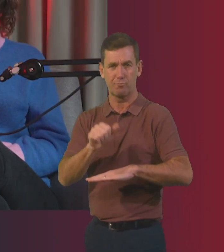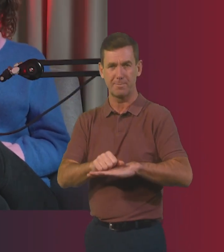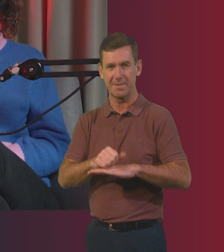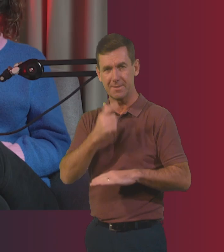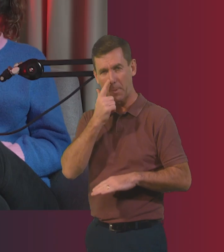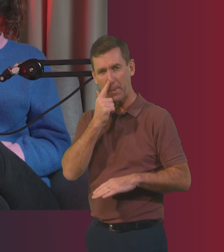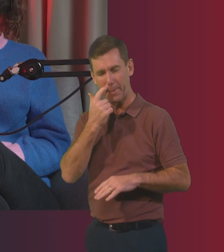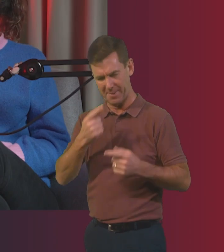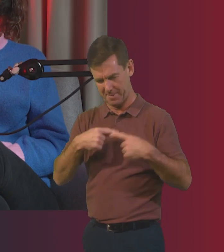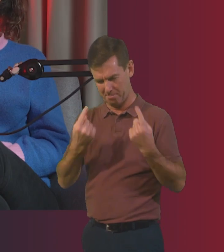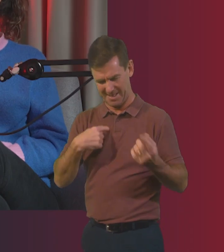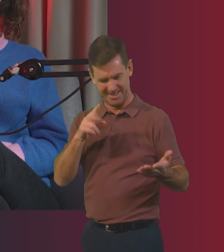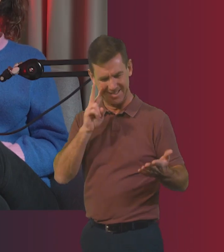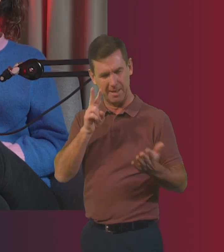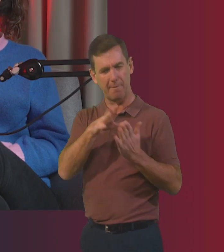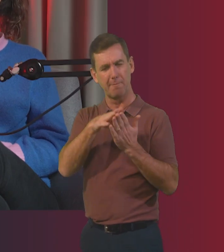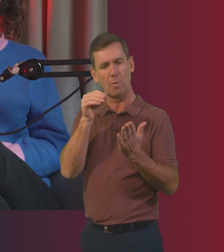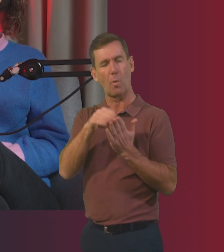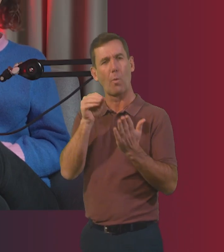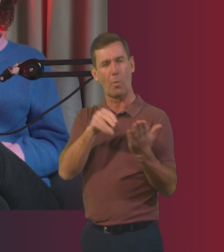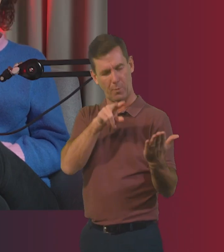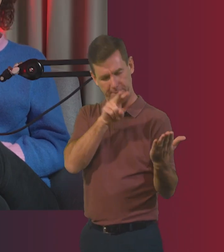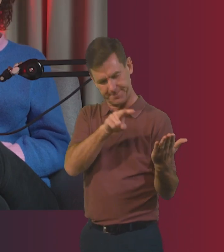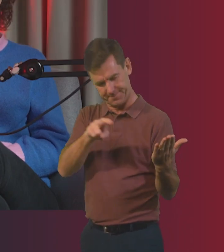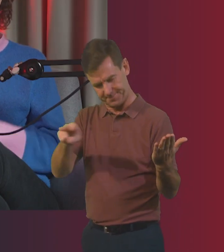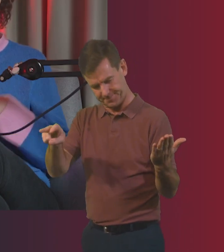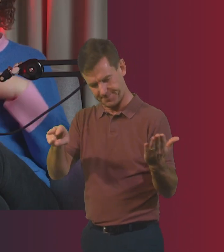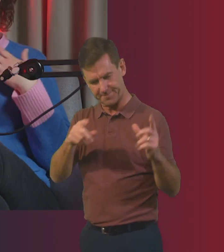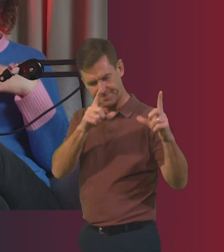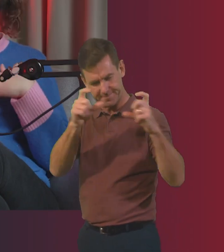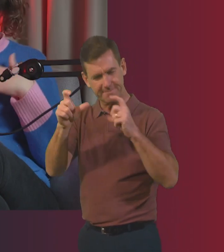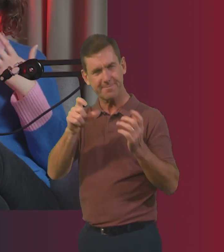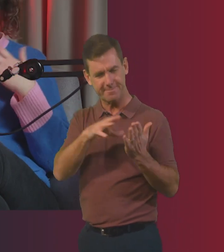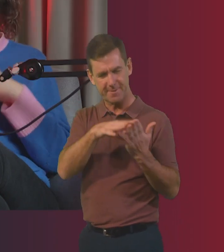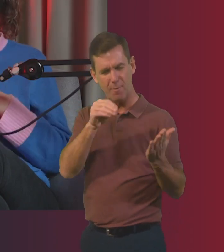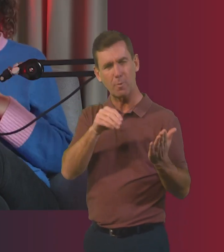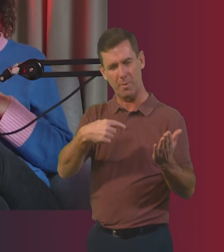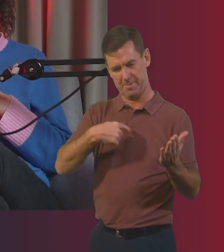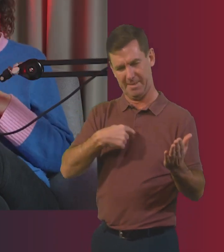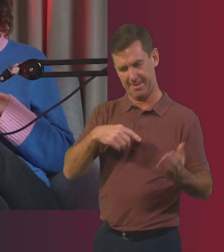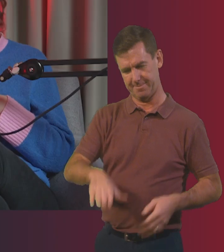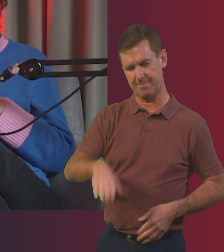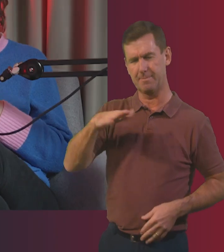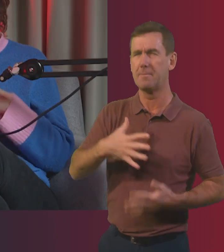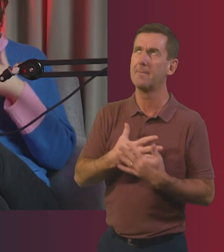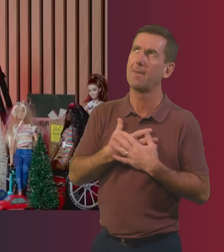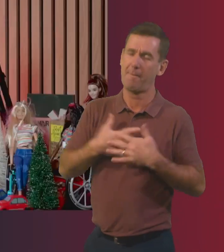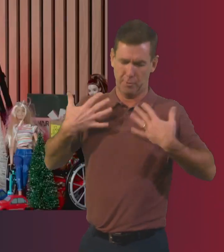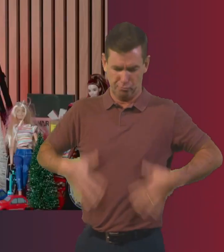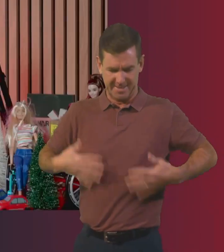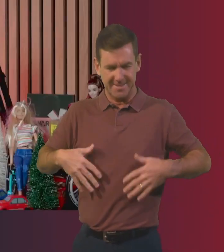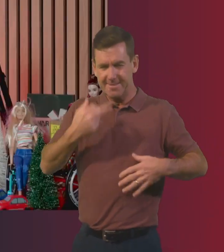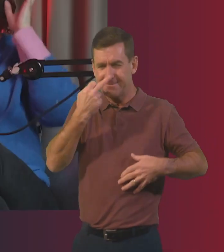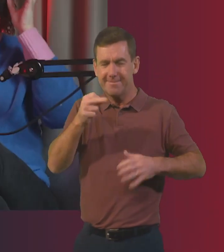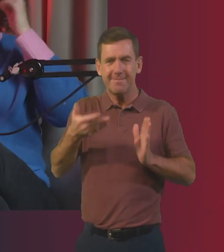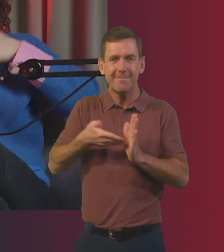some project. And I found photos of me like dressed up. I was obsessed with dressing up. I love dressing up. Oh yeah,